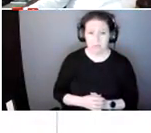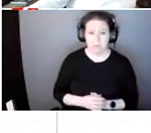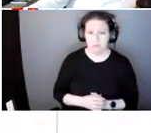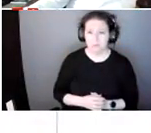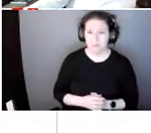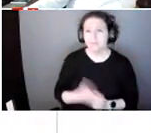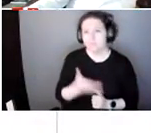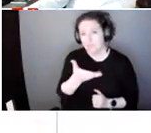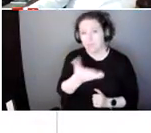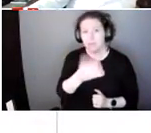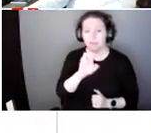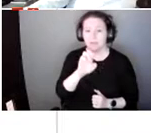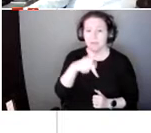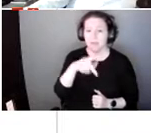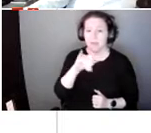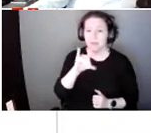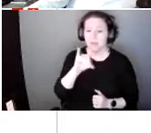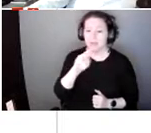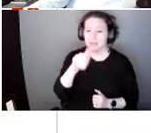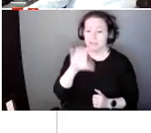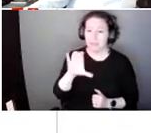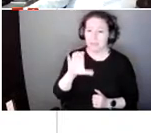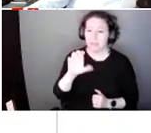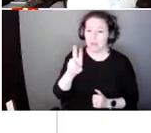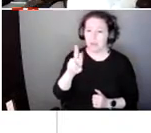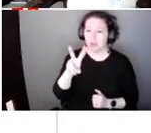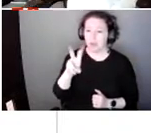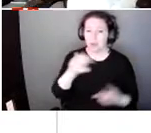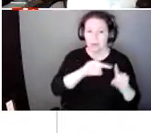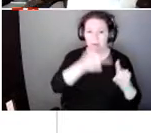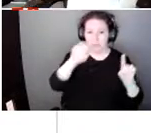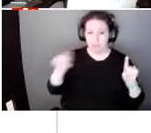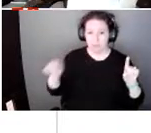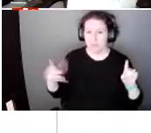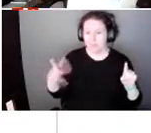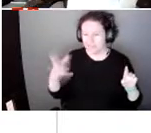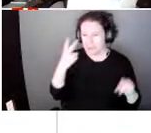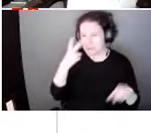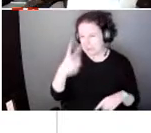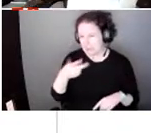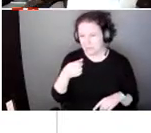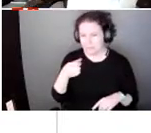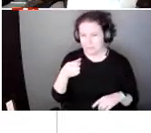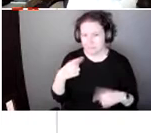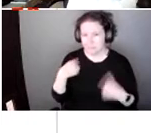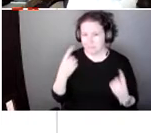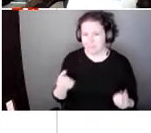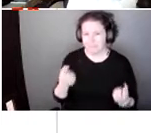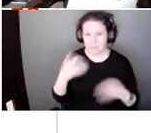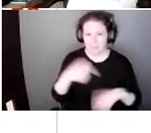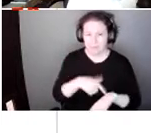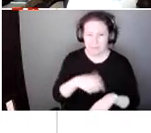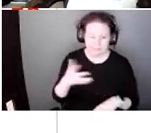Yeah, this is our epidemic curve. And I think anybody who's been on these calls has seen it multiple times in the